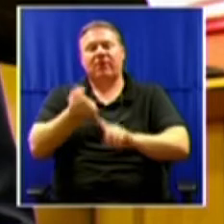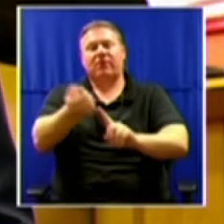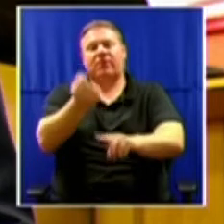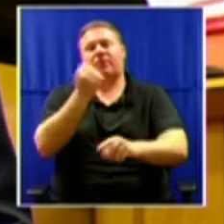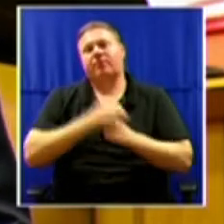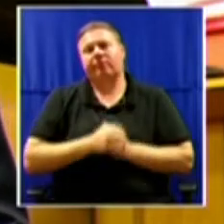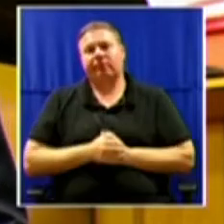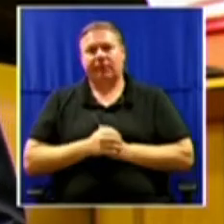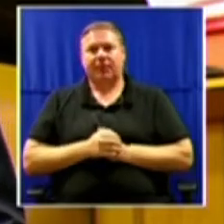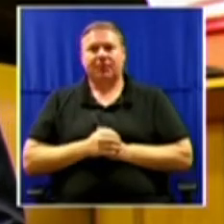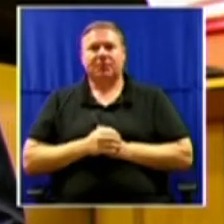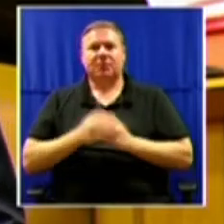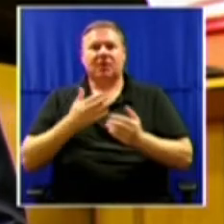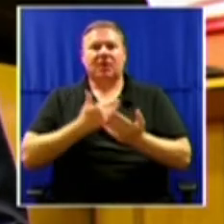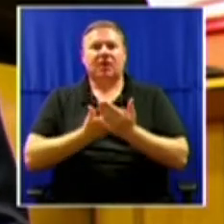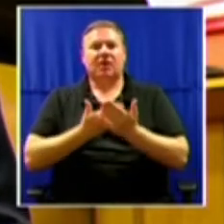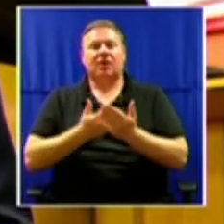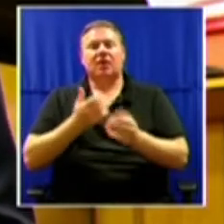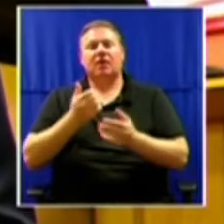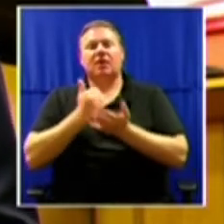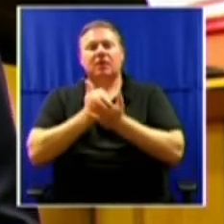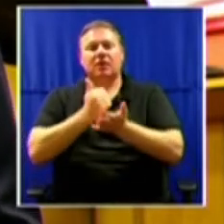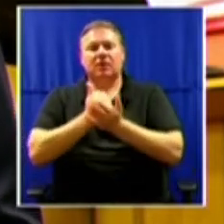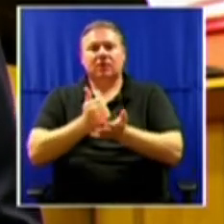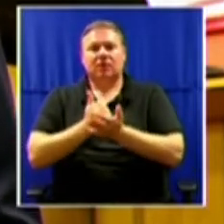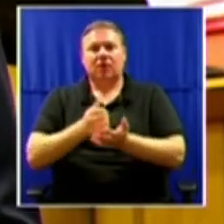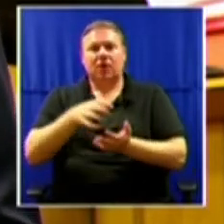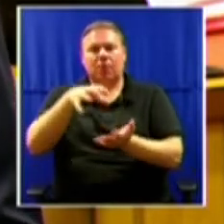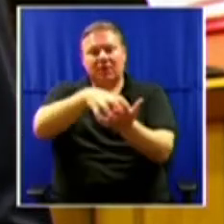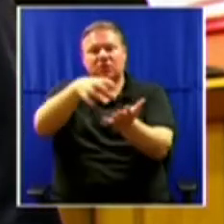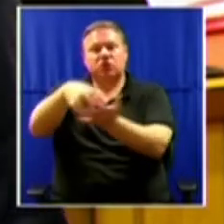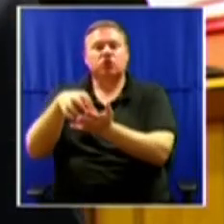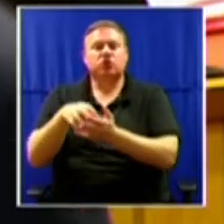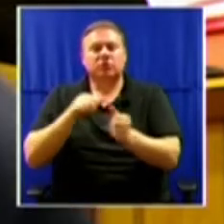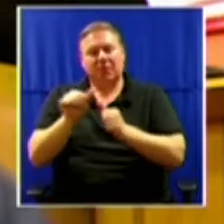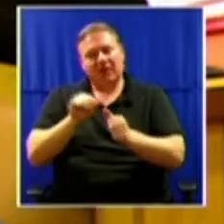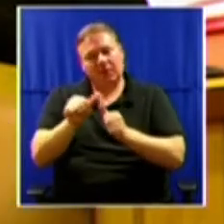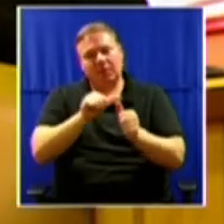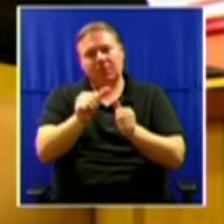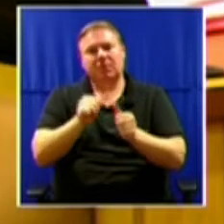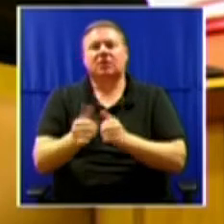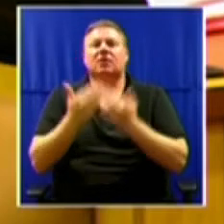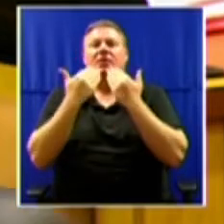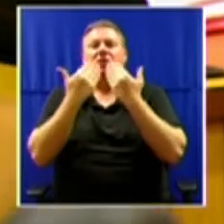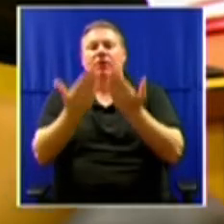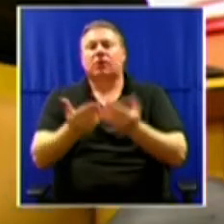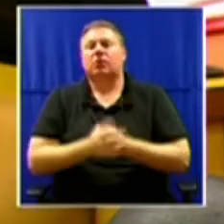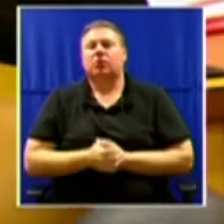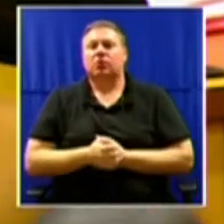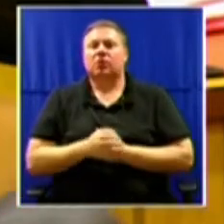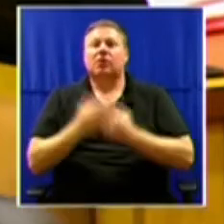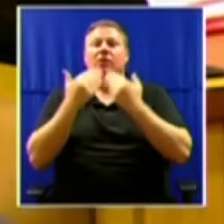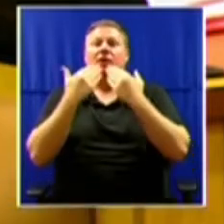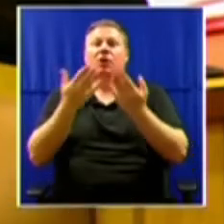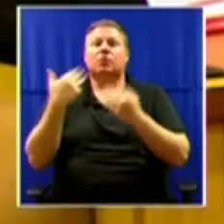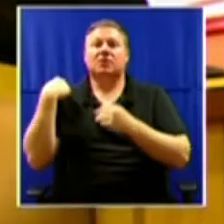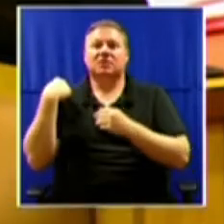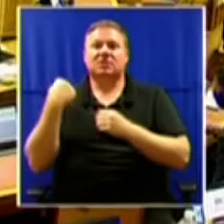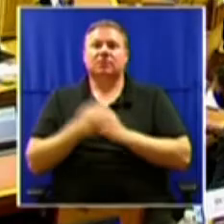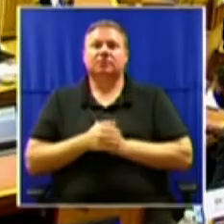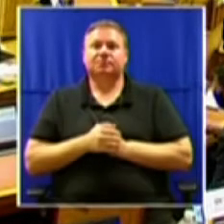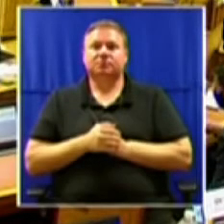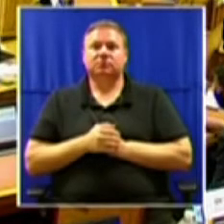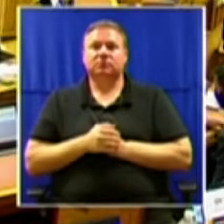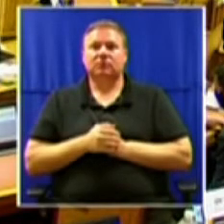can be able to help this institution, as I've said, in response to Honourable Breitenbach. Thank you. Thank you.